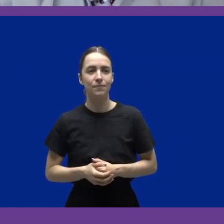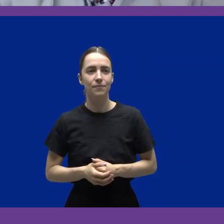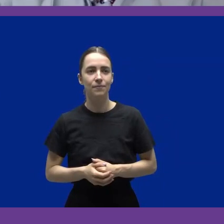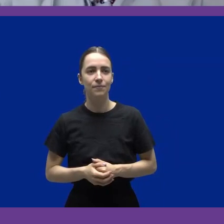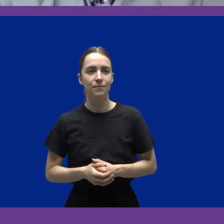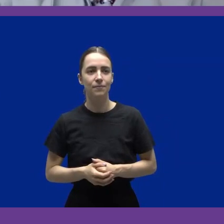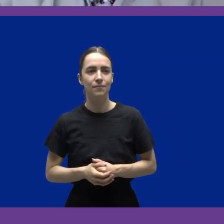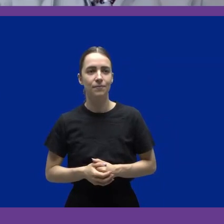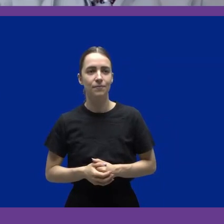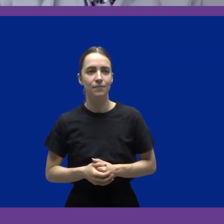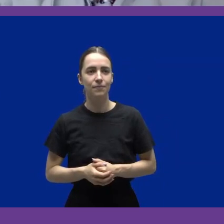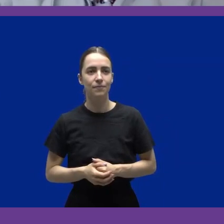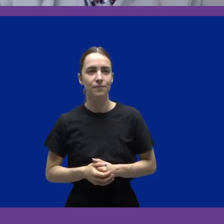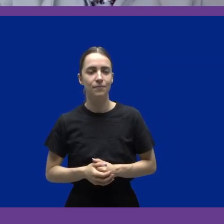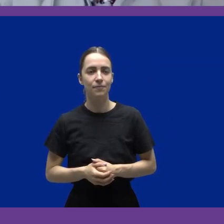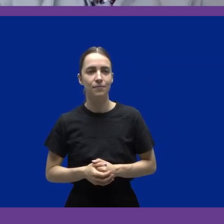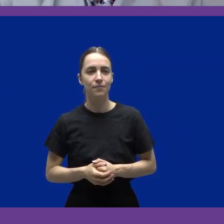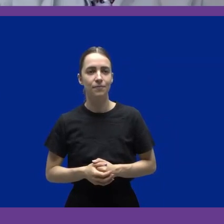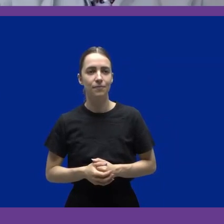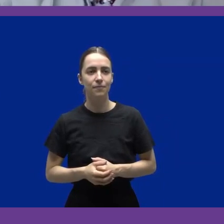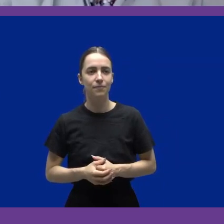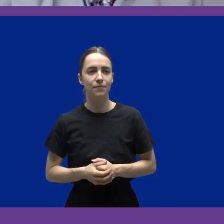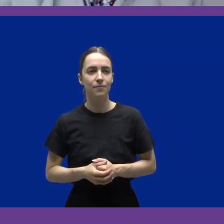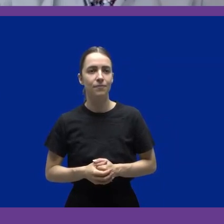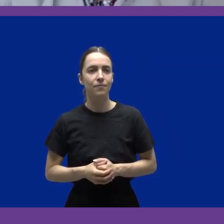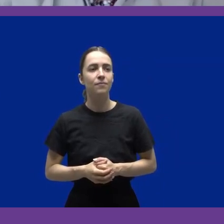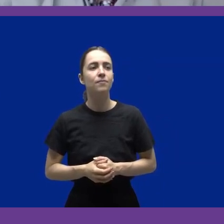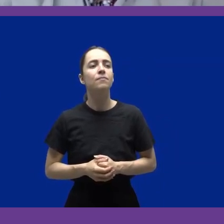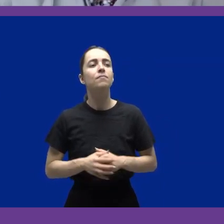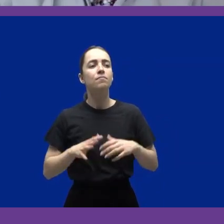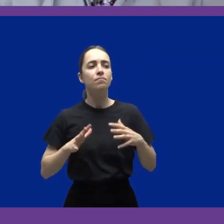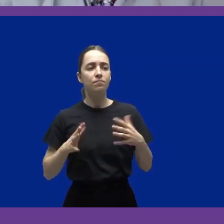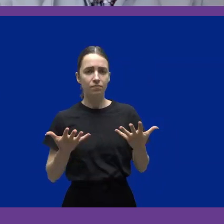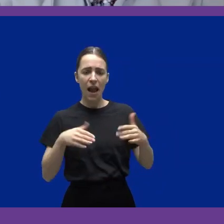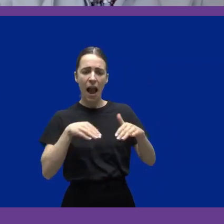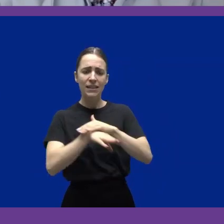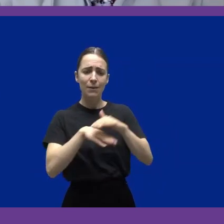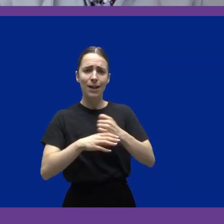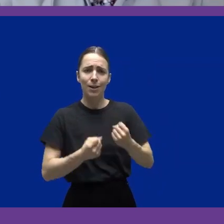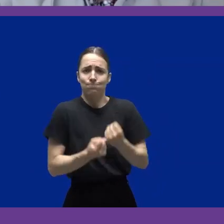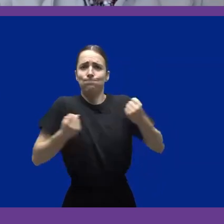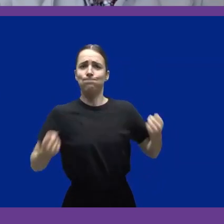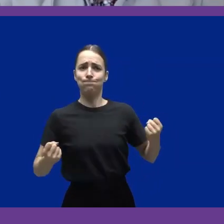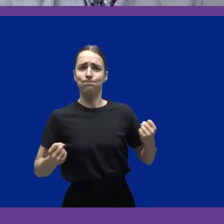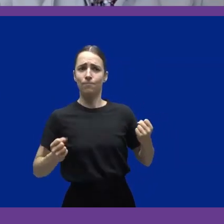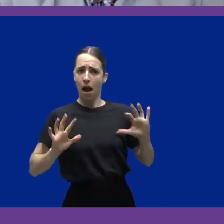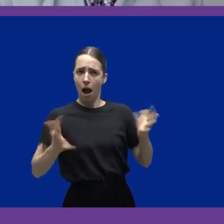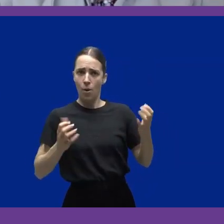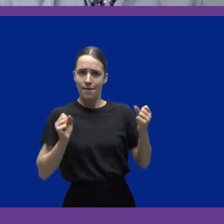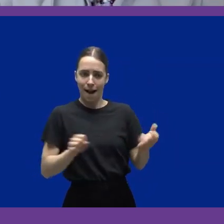What does it mean to strengthen accessibility in practice? We need practical measures to make accessibility meaningful